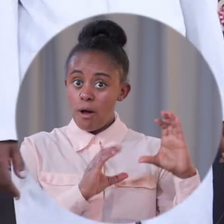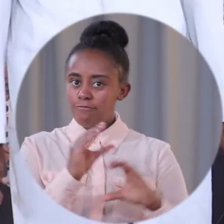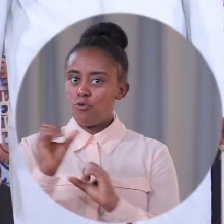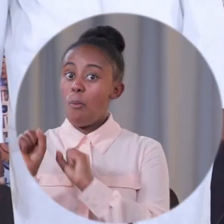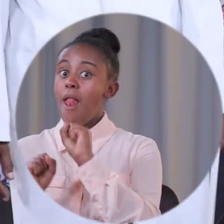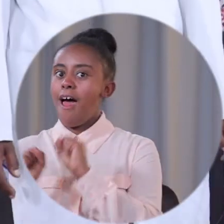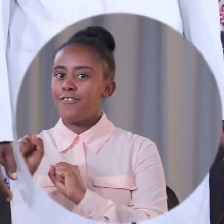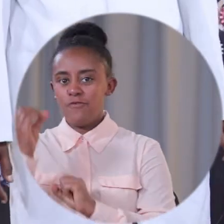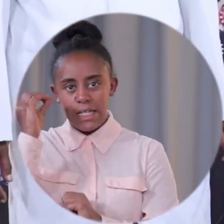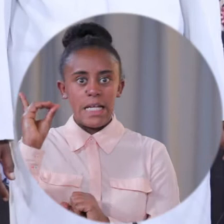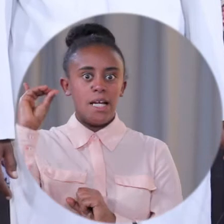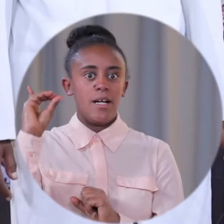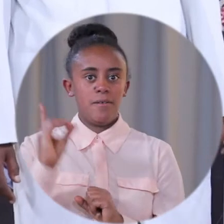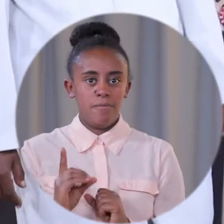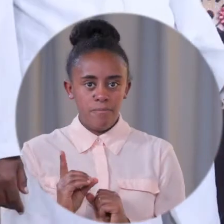degree.